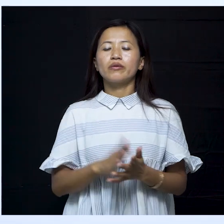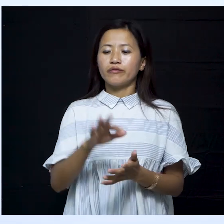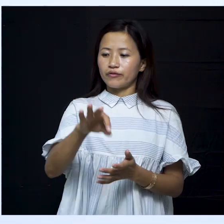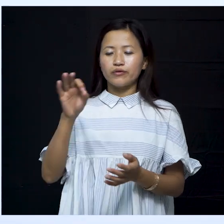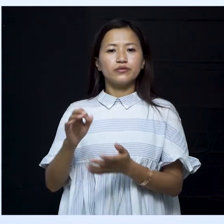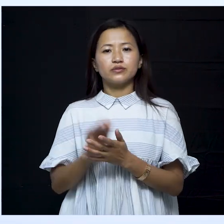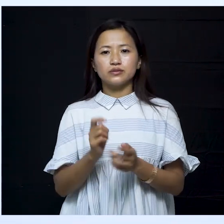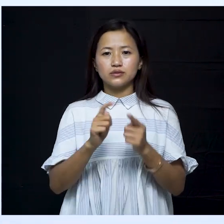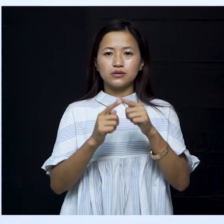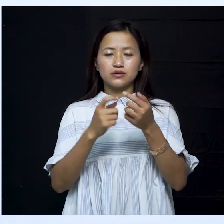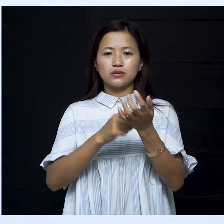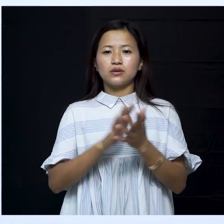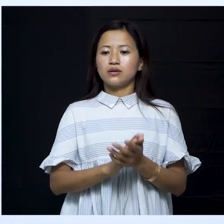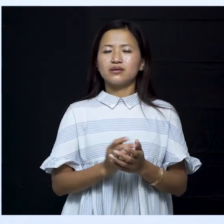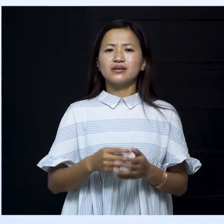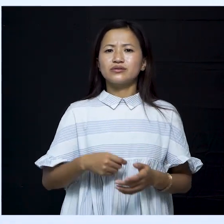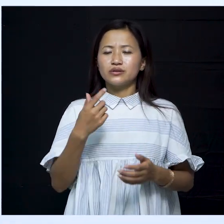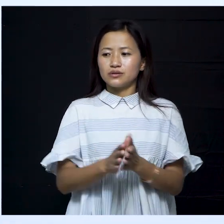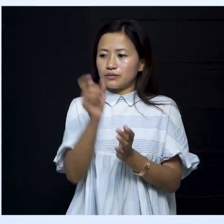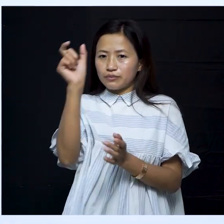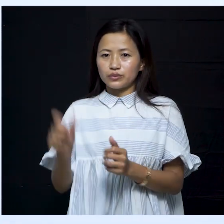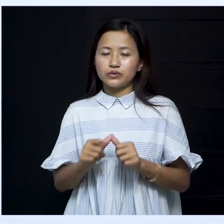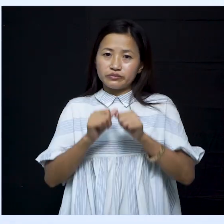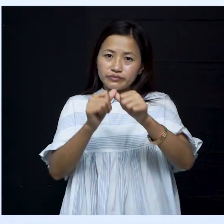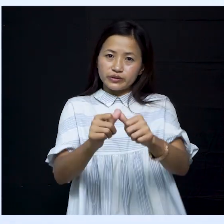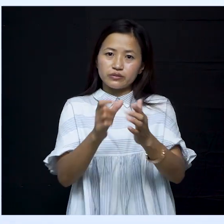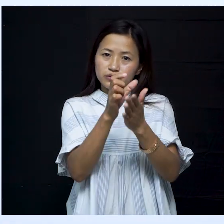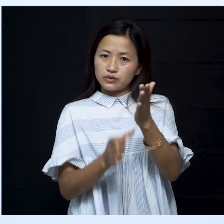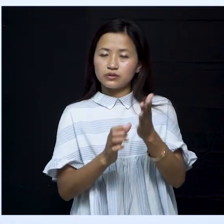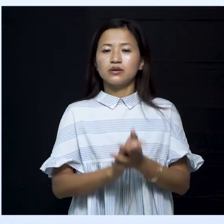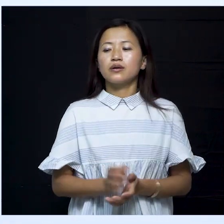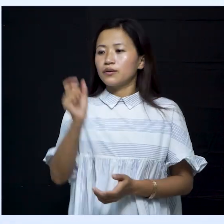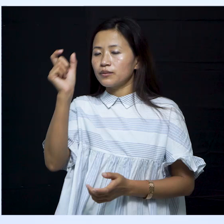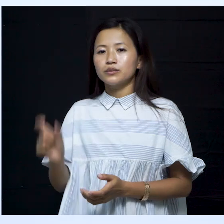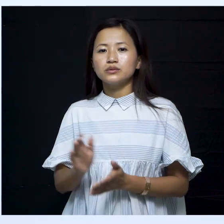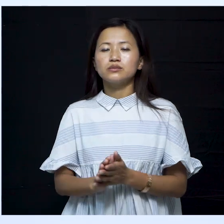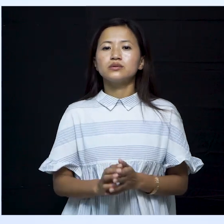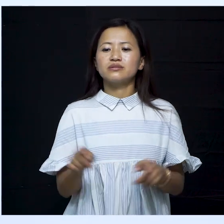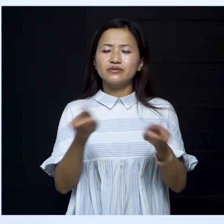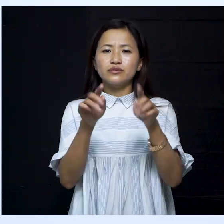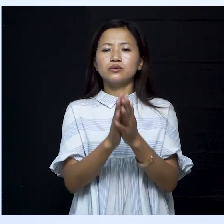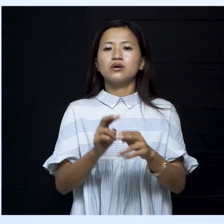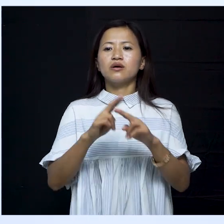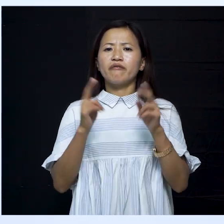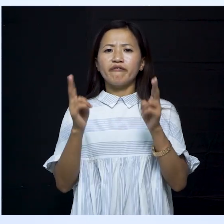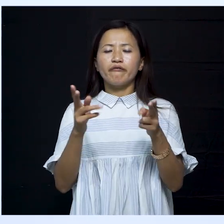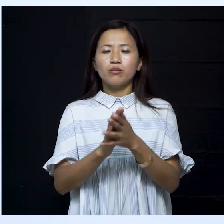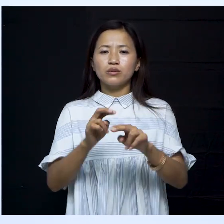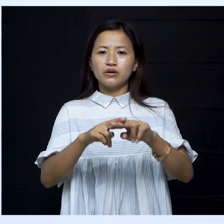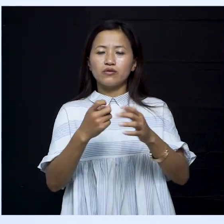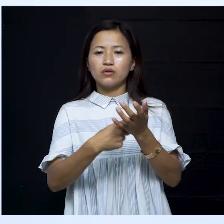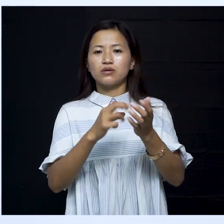find it in terms of in addressing a person or in statements. So formalism here is referring to the formal language that we use. So